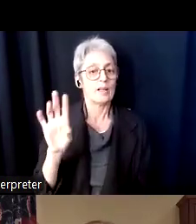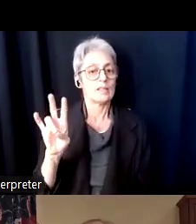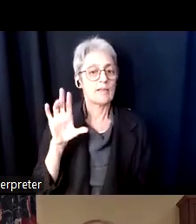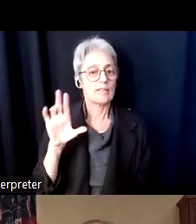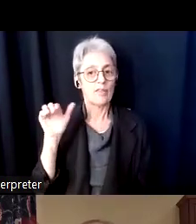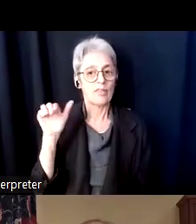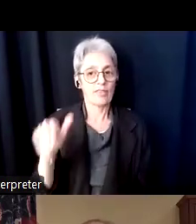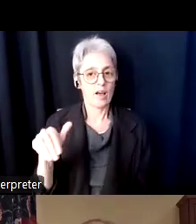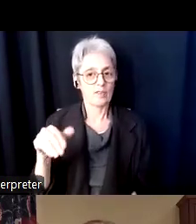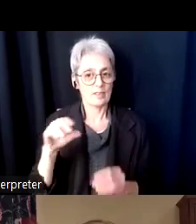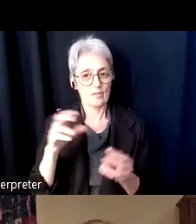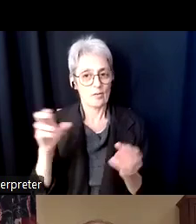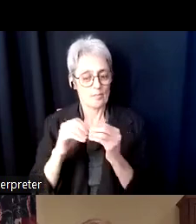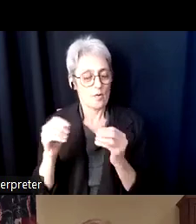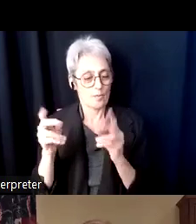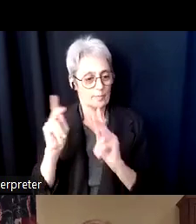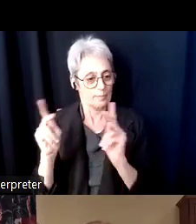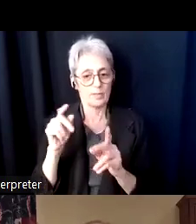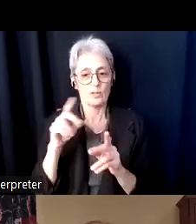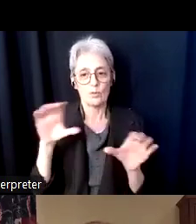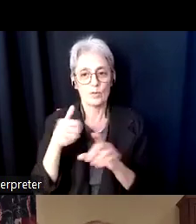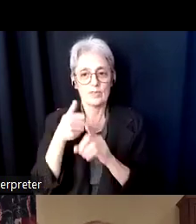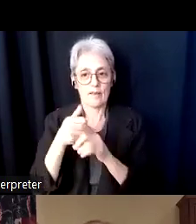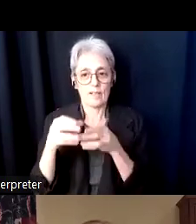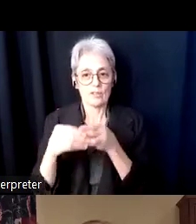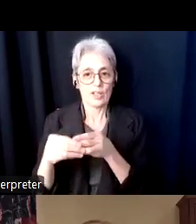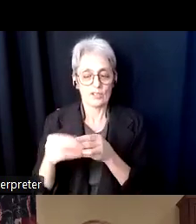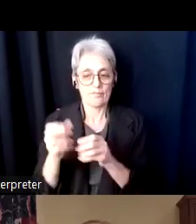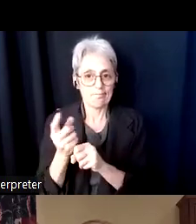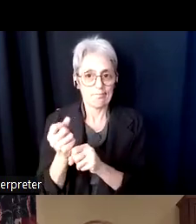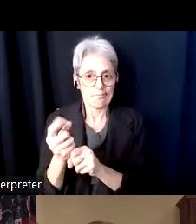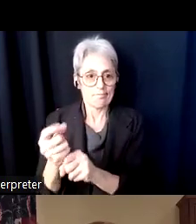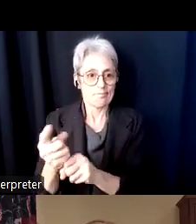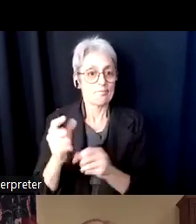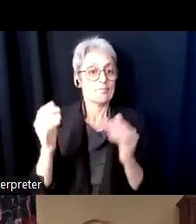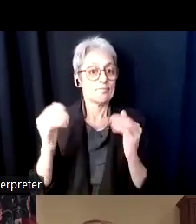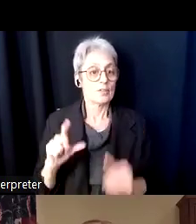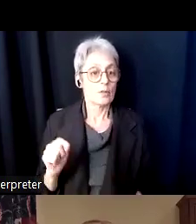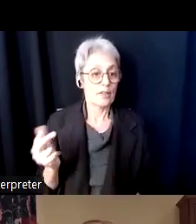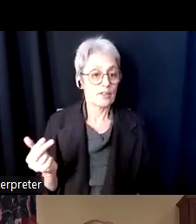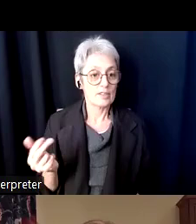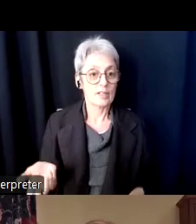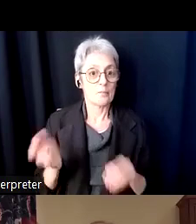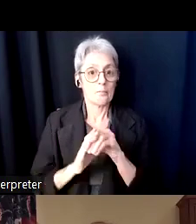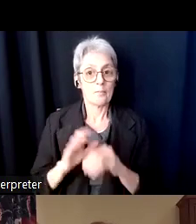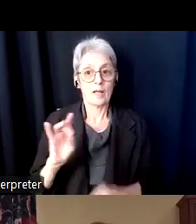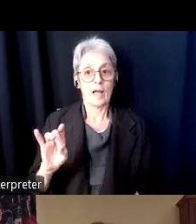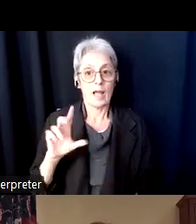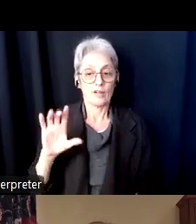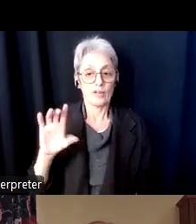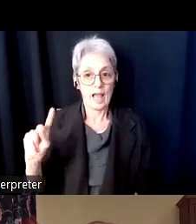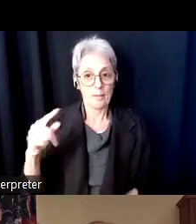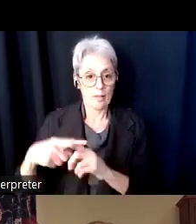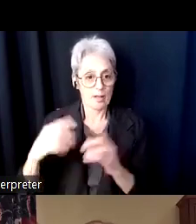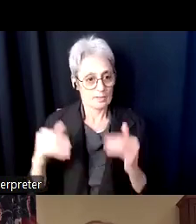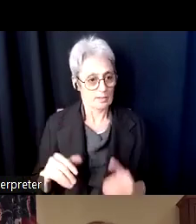700,000 plus people self-directing. And year over year, 2013, that was up to 800K plus. 2016, we